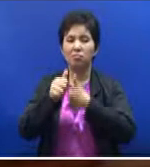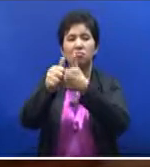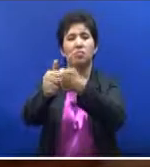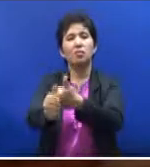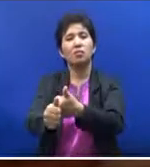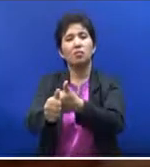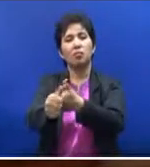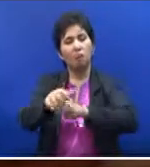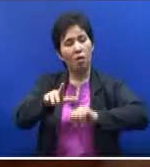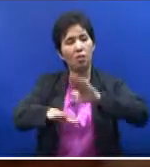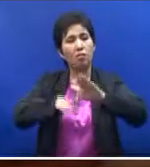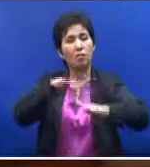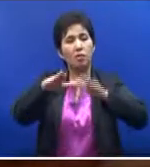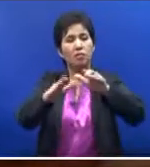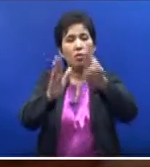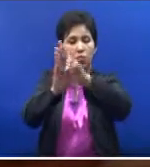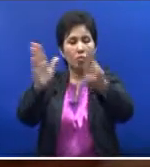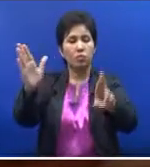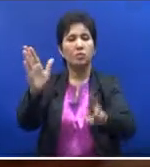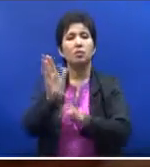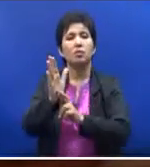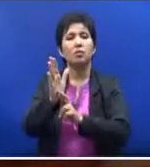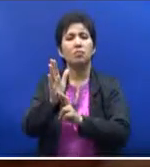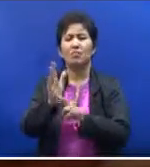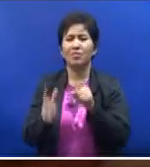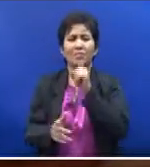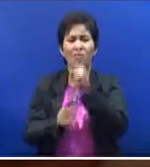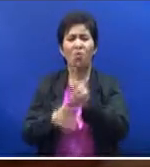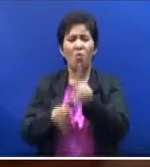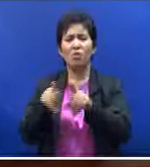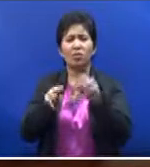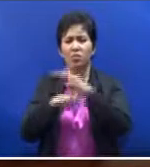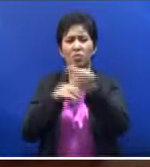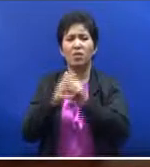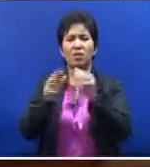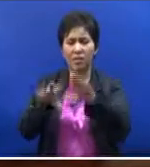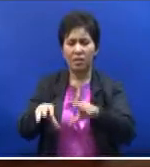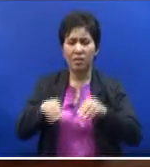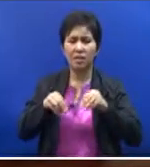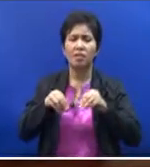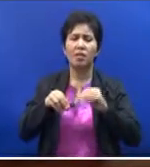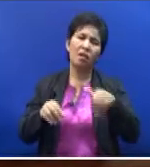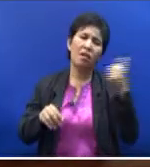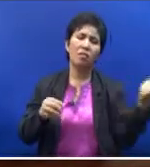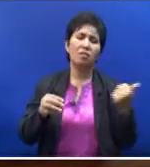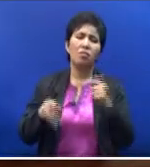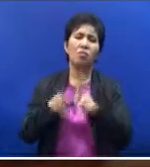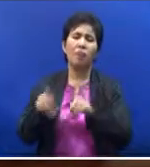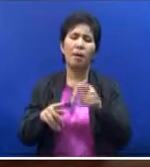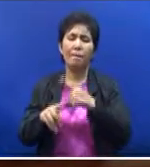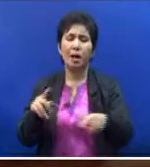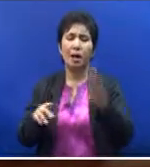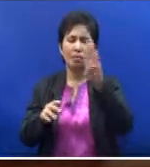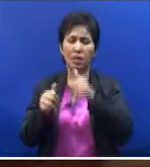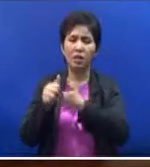certain set of rules and regulation. Of course, everybody want to be accepted by the other people. Okay, so